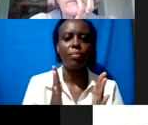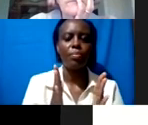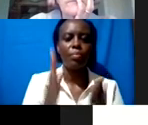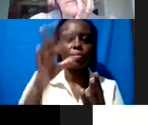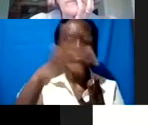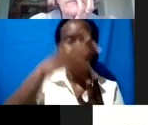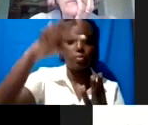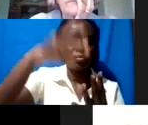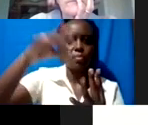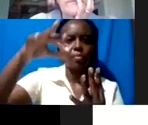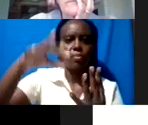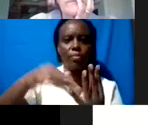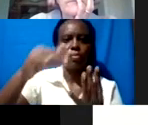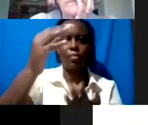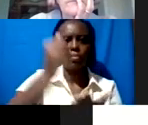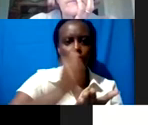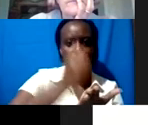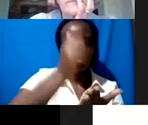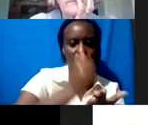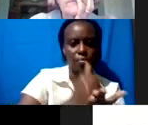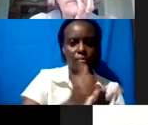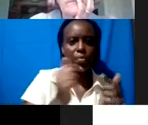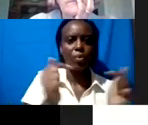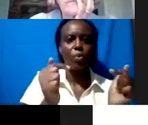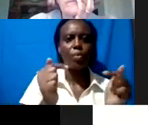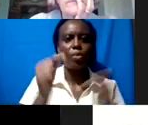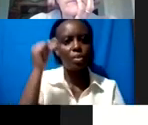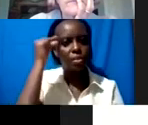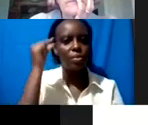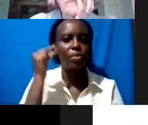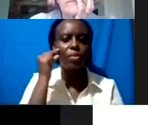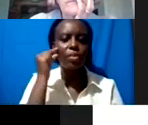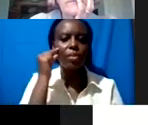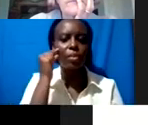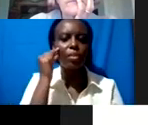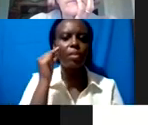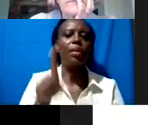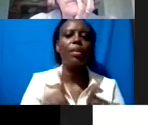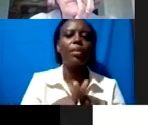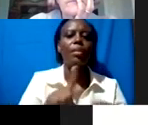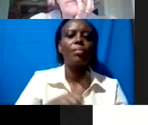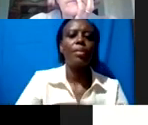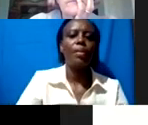nominate persons of the opposite gender as their running mates, and